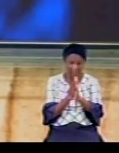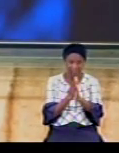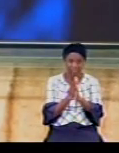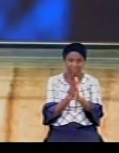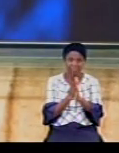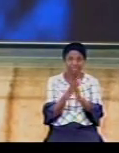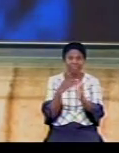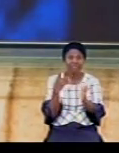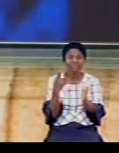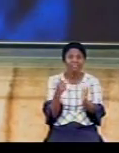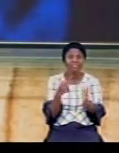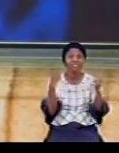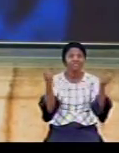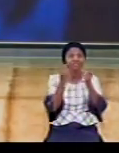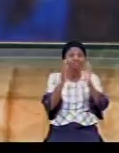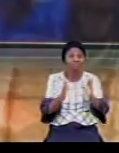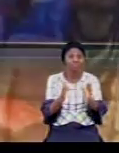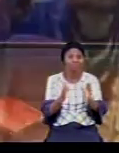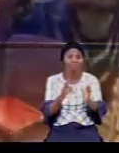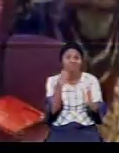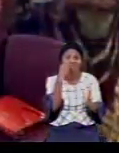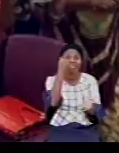and the conquerors say,